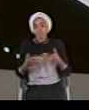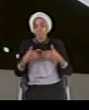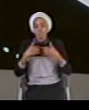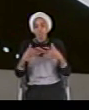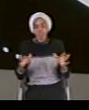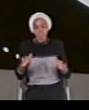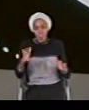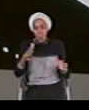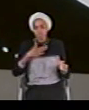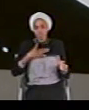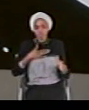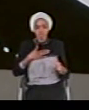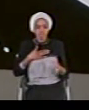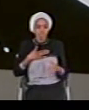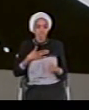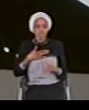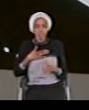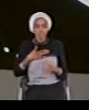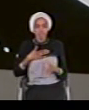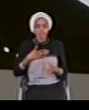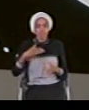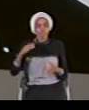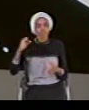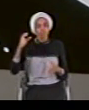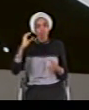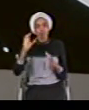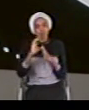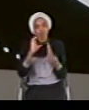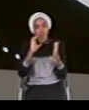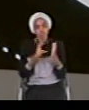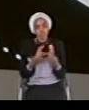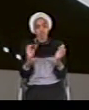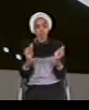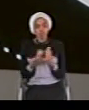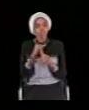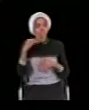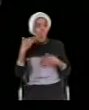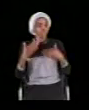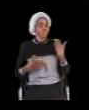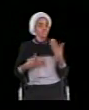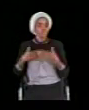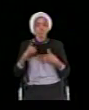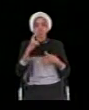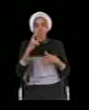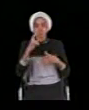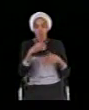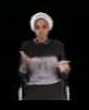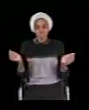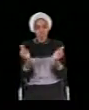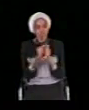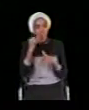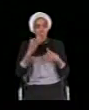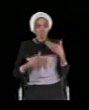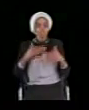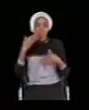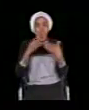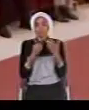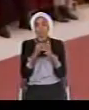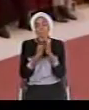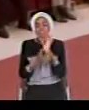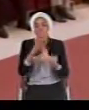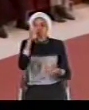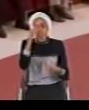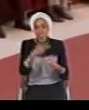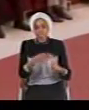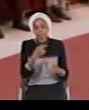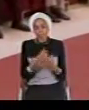my course with joy. You'll finish with joy. I said, you will finish with